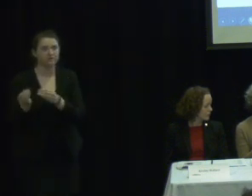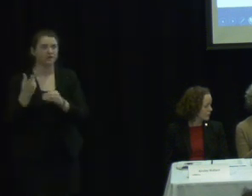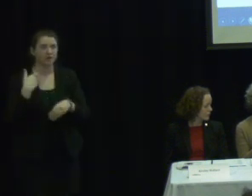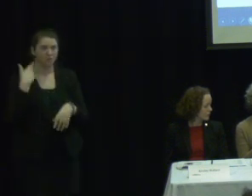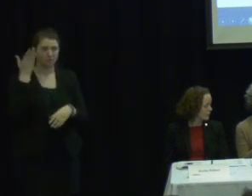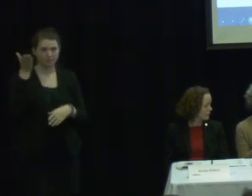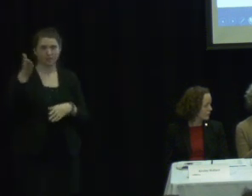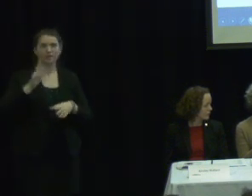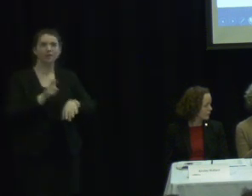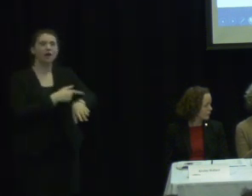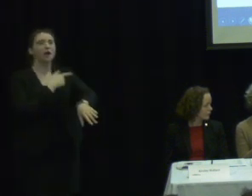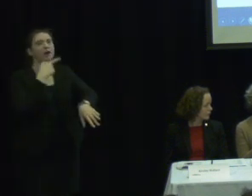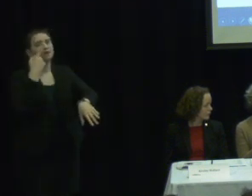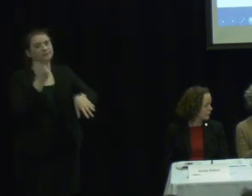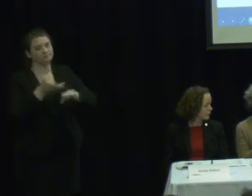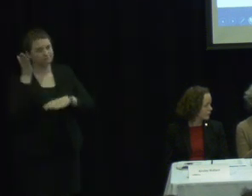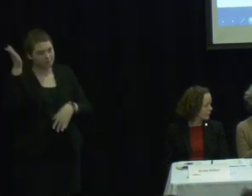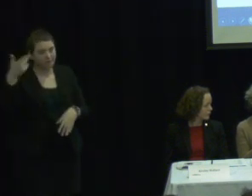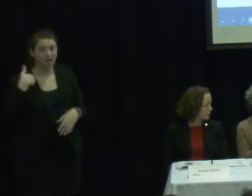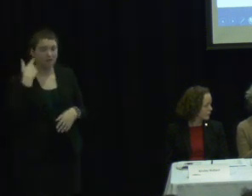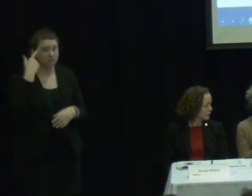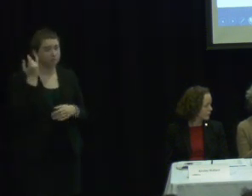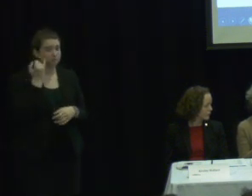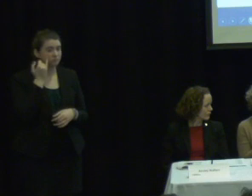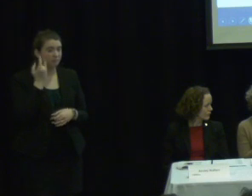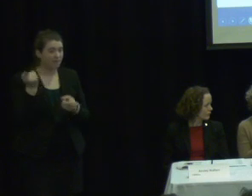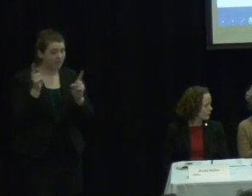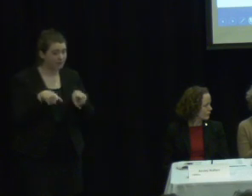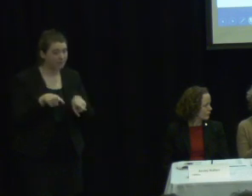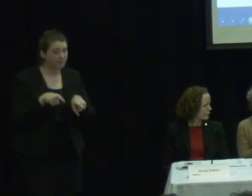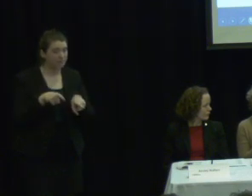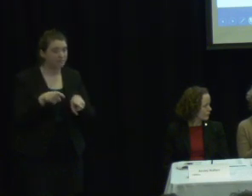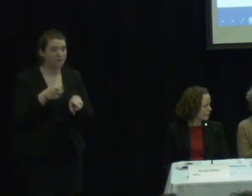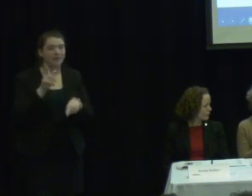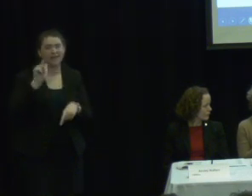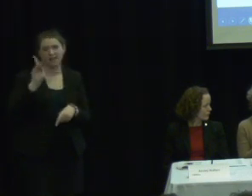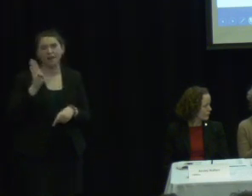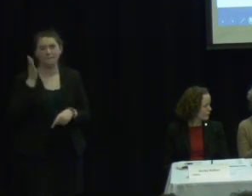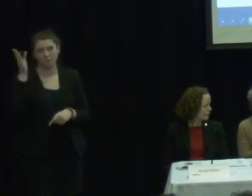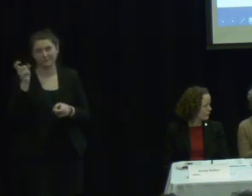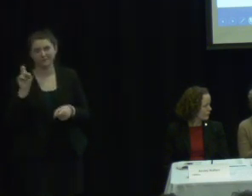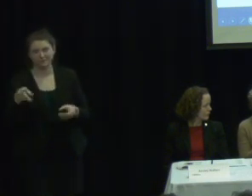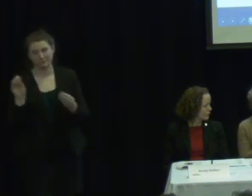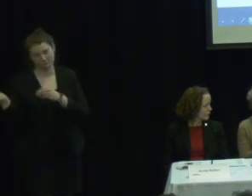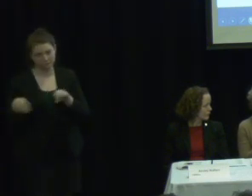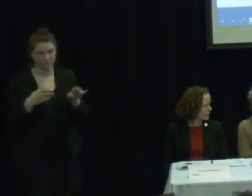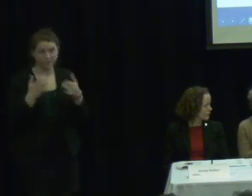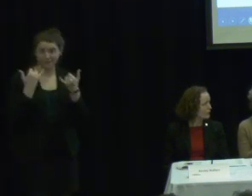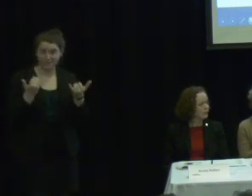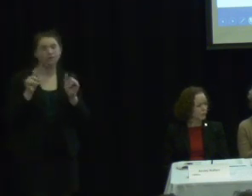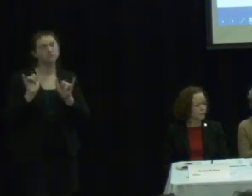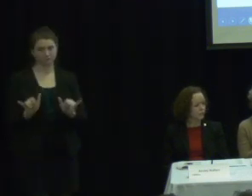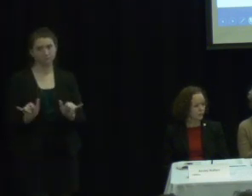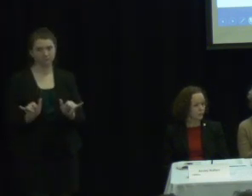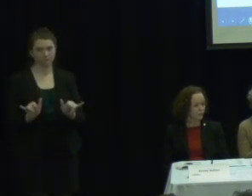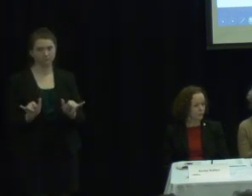happen, the media production studio would have to move. Right now, the media production studio will not be